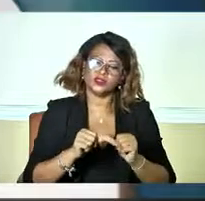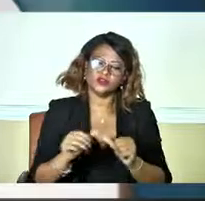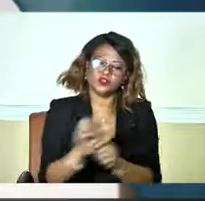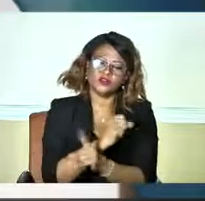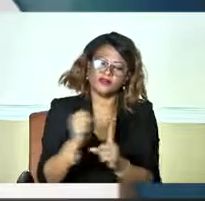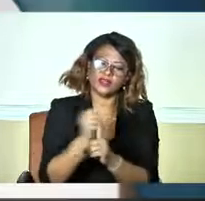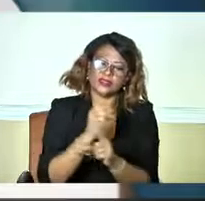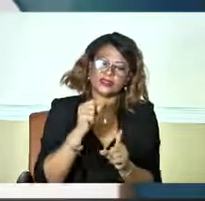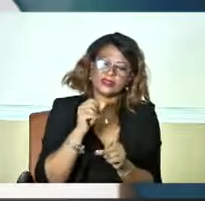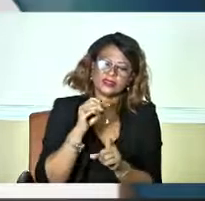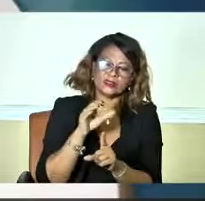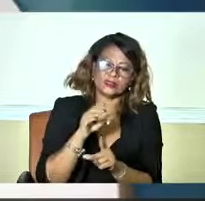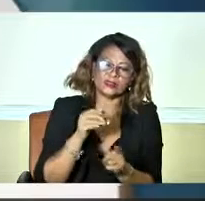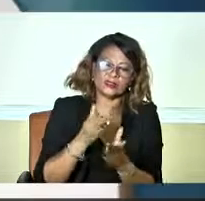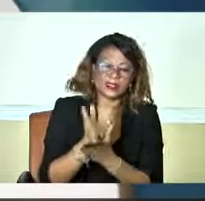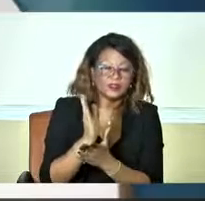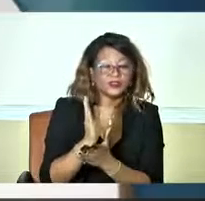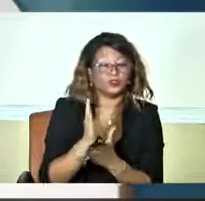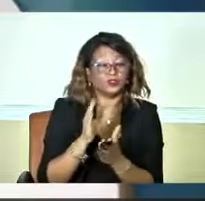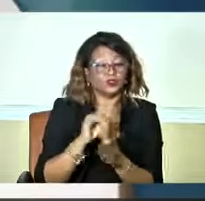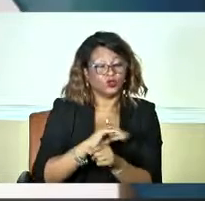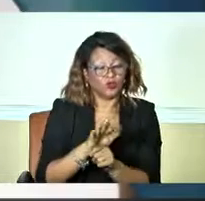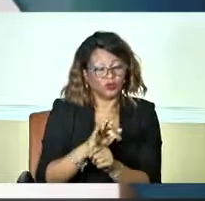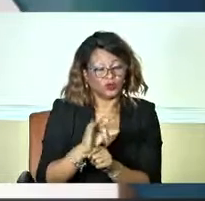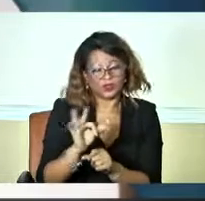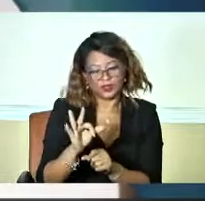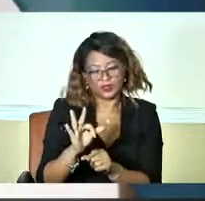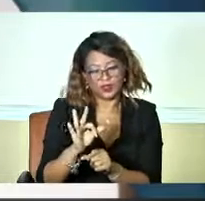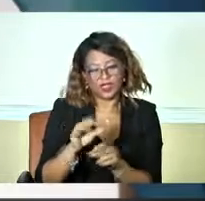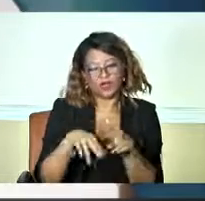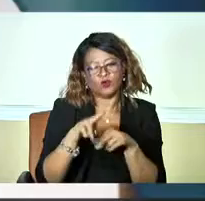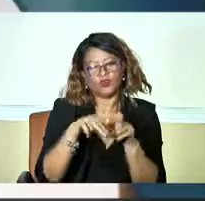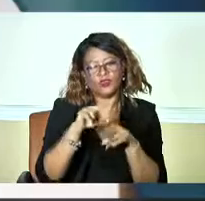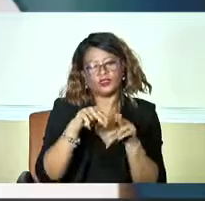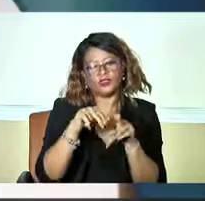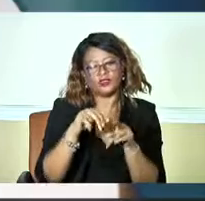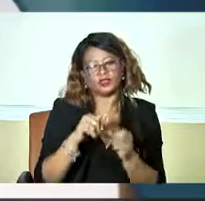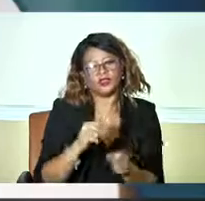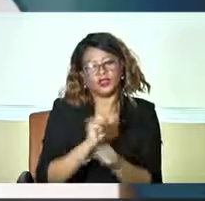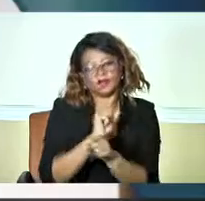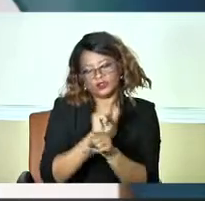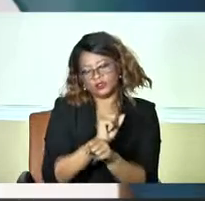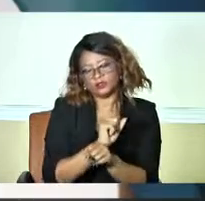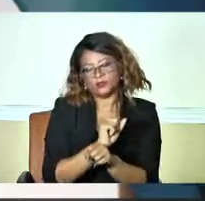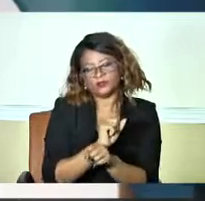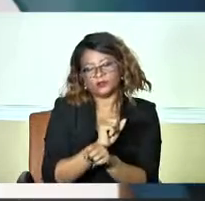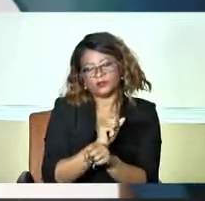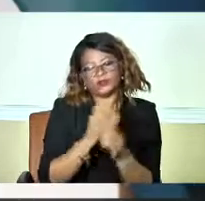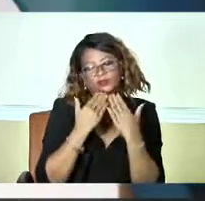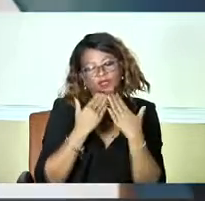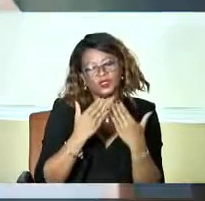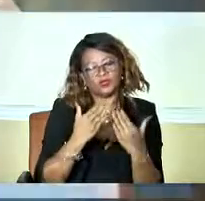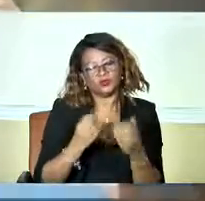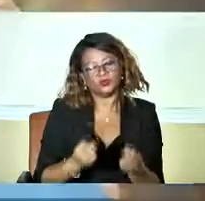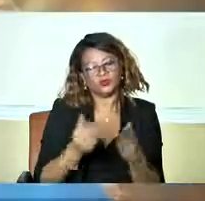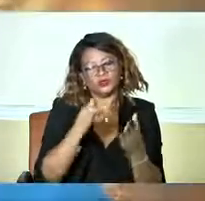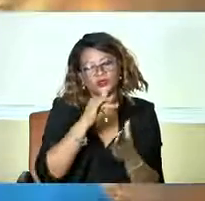against COVID, and we will continue our rebuilding efforts. Thank you very much, ladies and gentlemen.